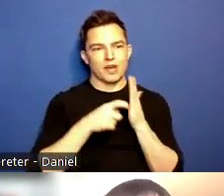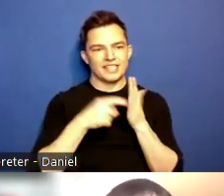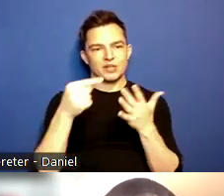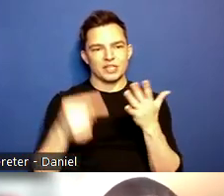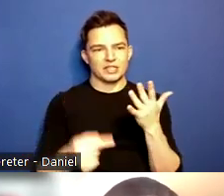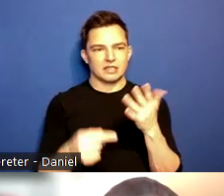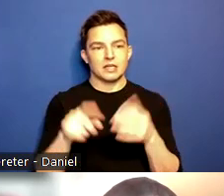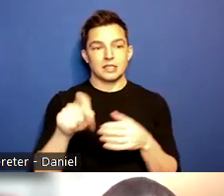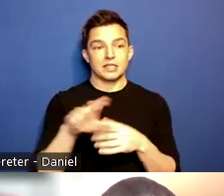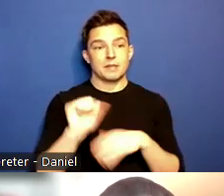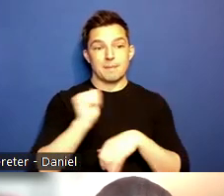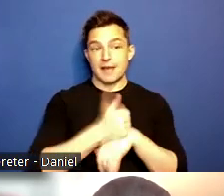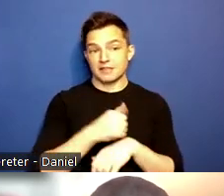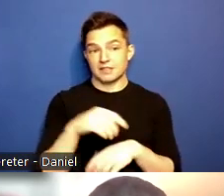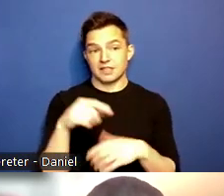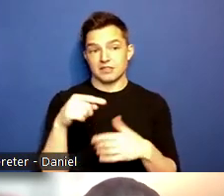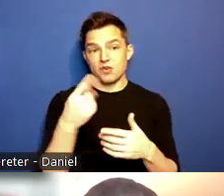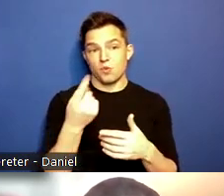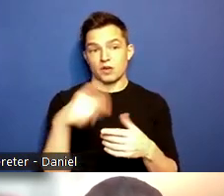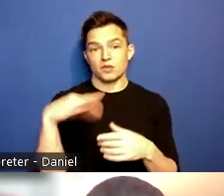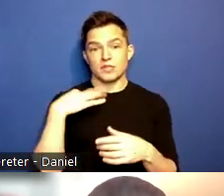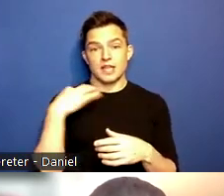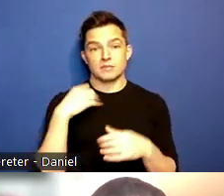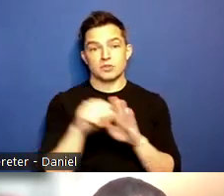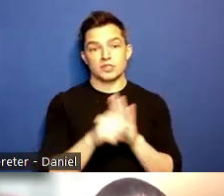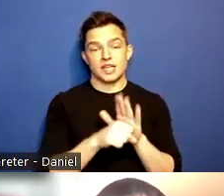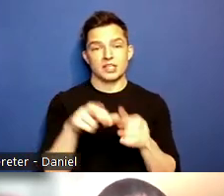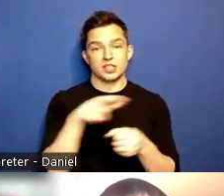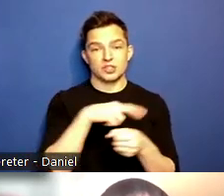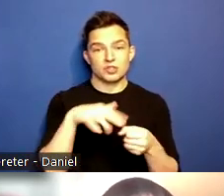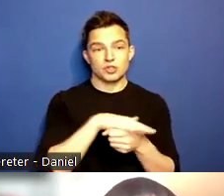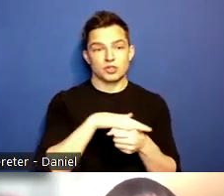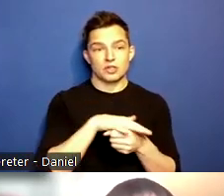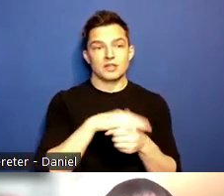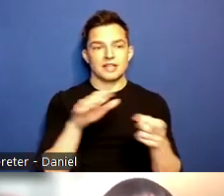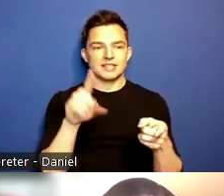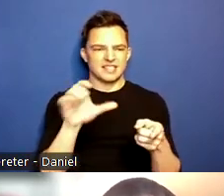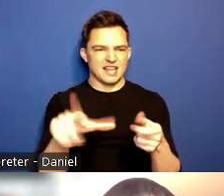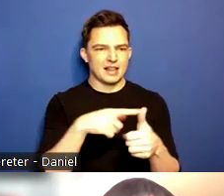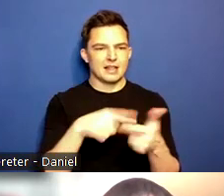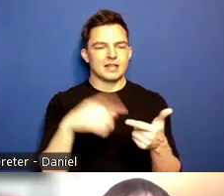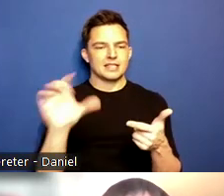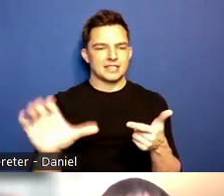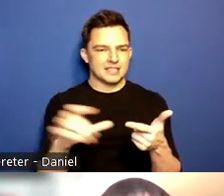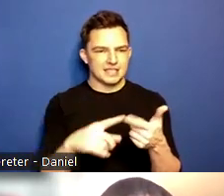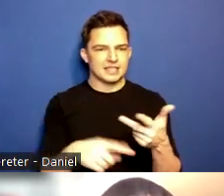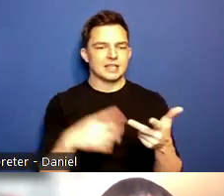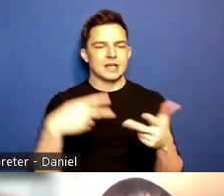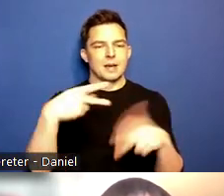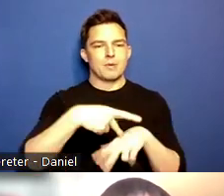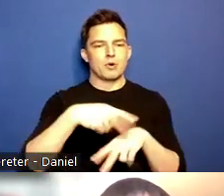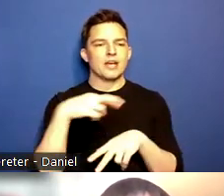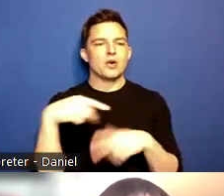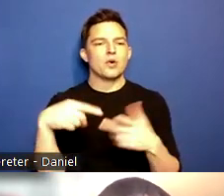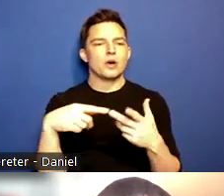They need to be based in one of the eligible states or jurisdictions, which includes Delaware, the District of Columbia, Puerto